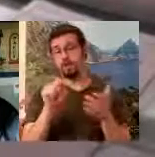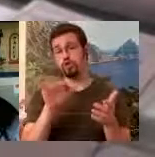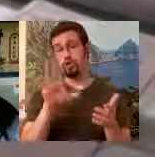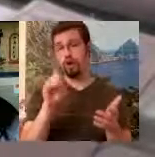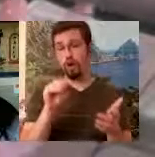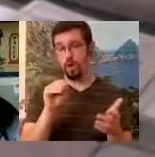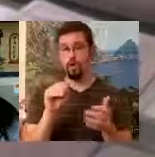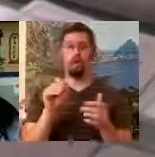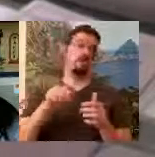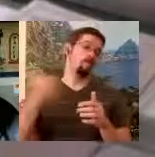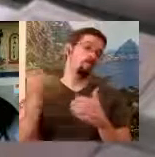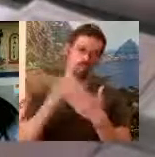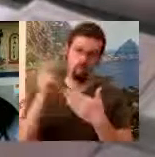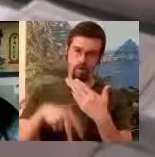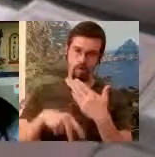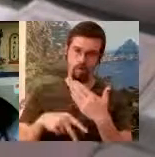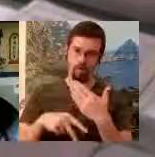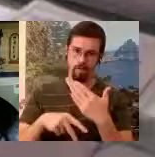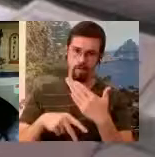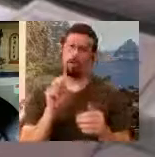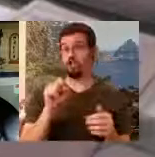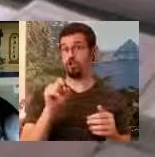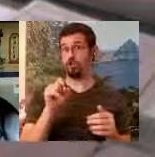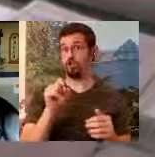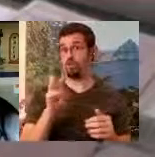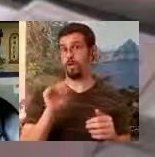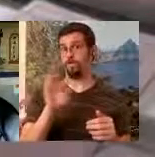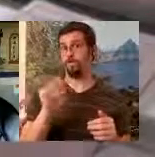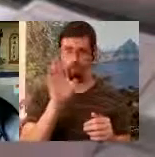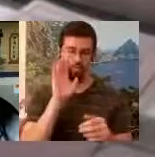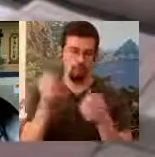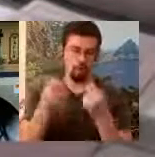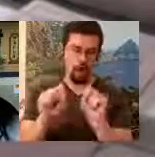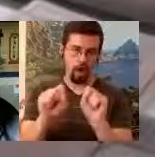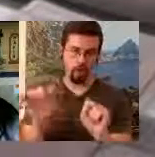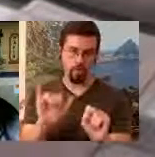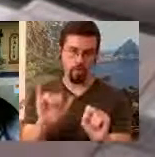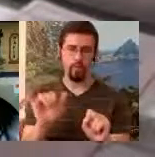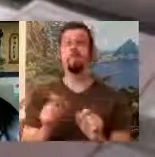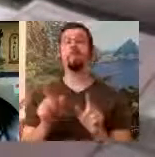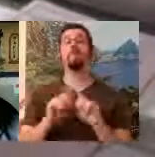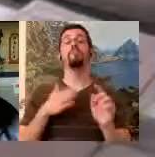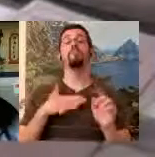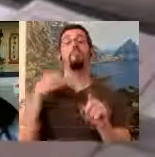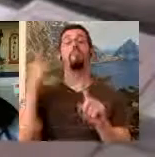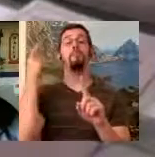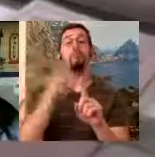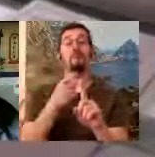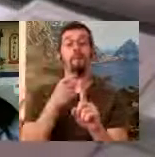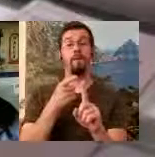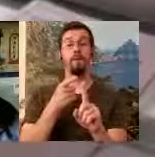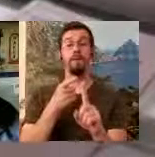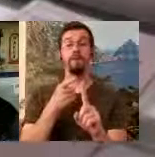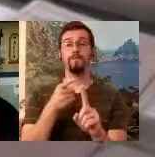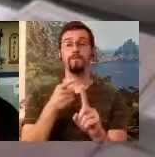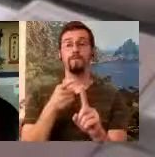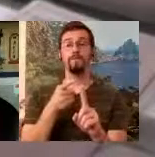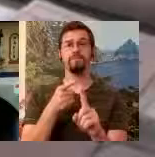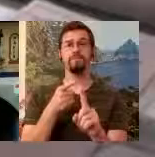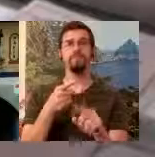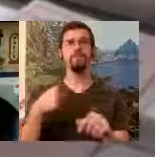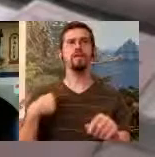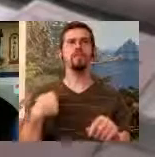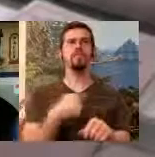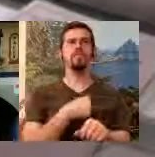programs, and we're going to soon try Swift, of course. But my point is that we're